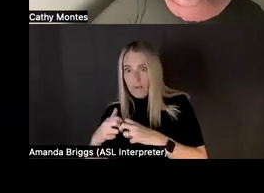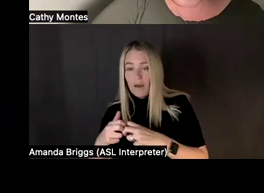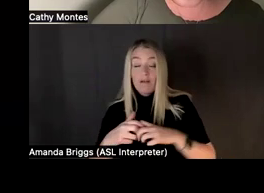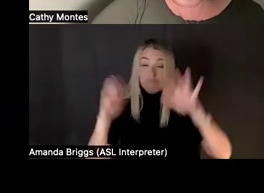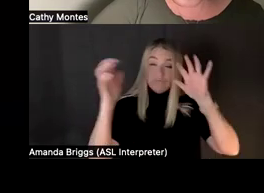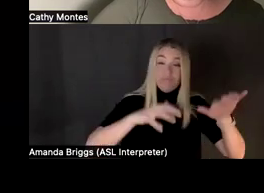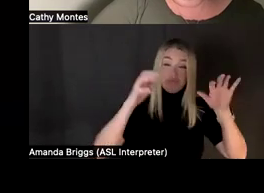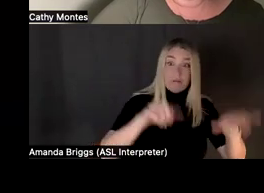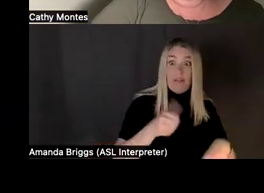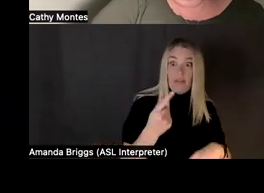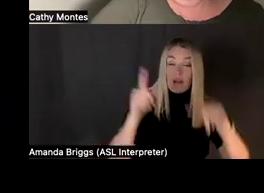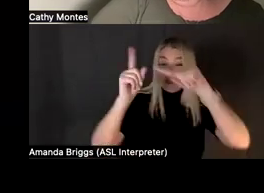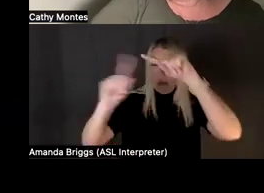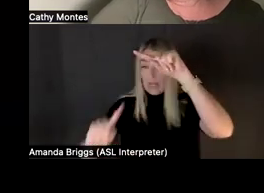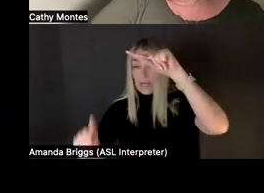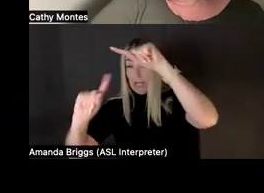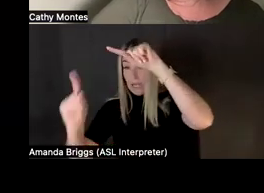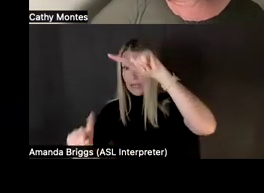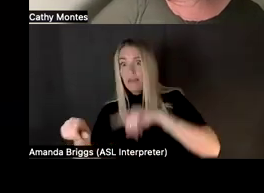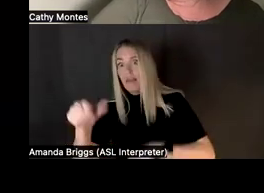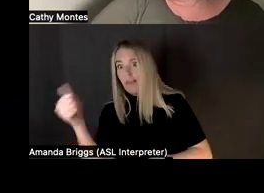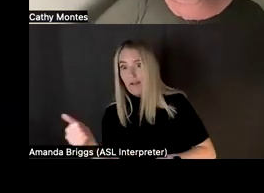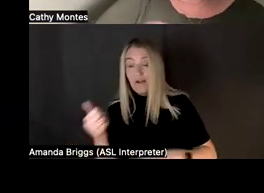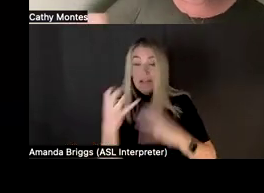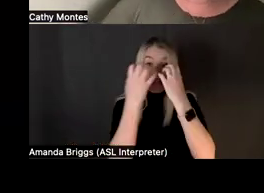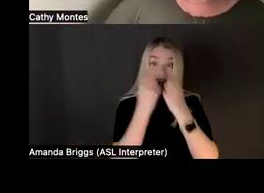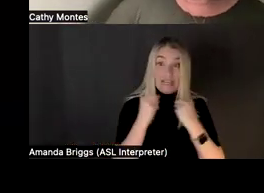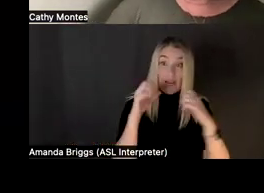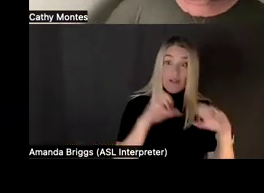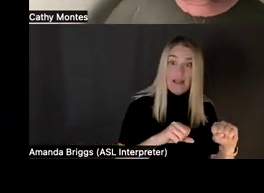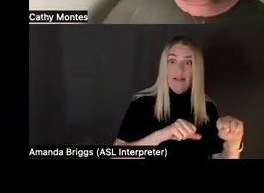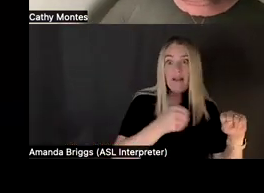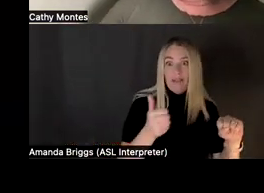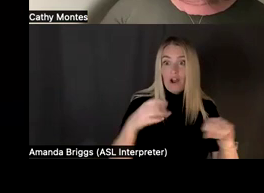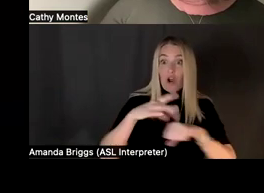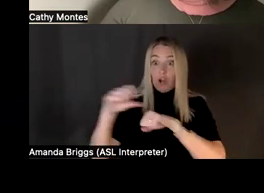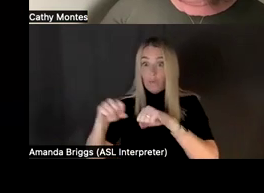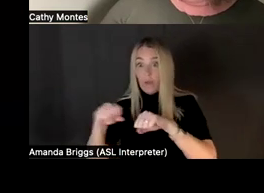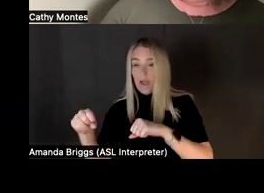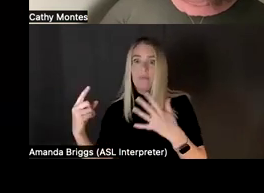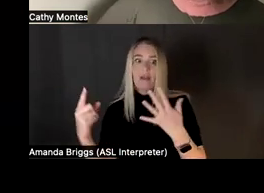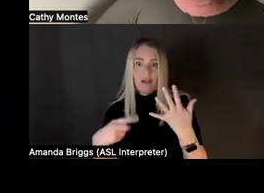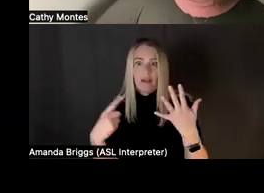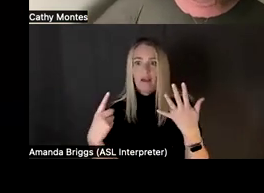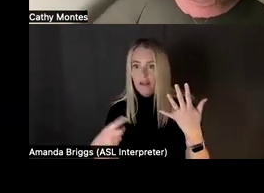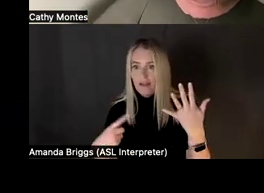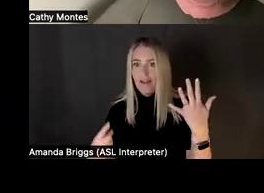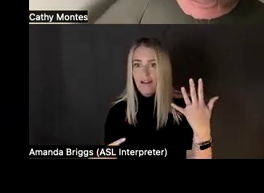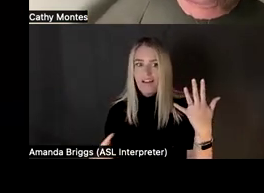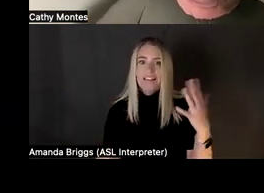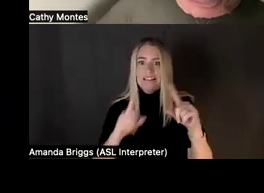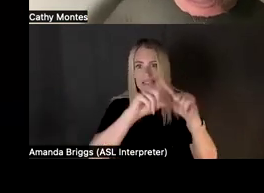another, a lightning storm is another, a terrorist attack is another, an earthquake is another, and we could just go on, and they're all